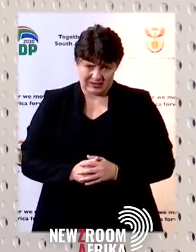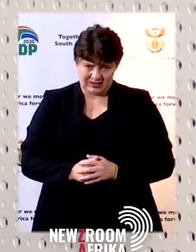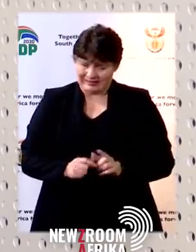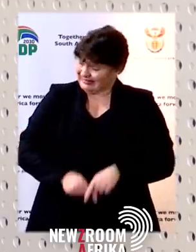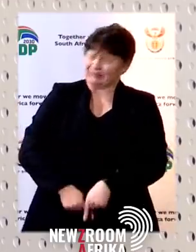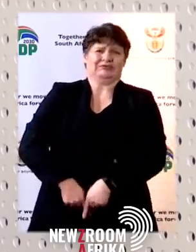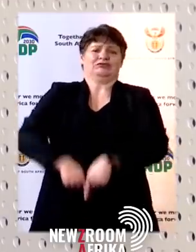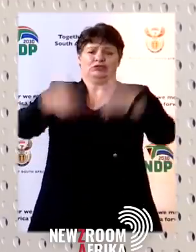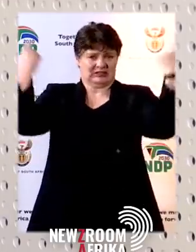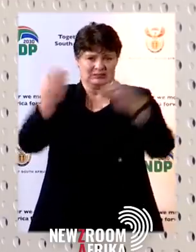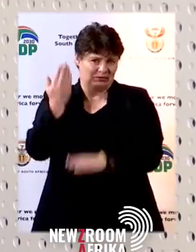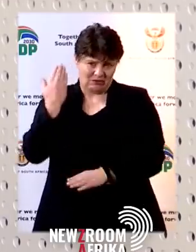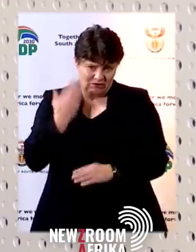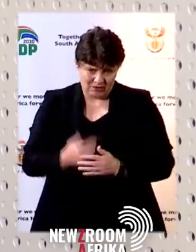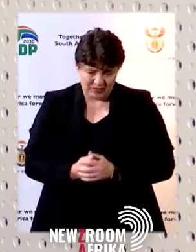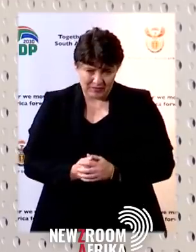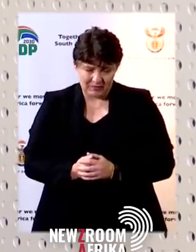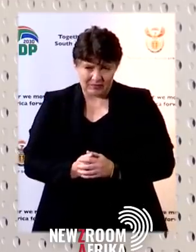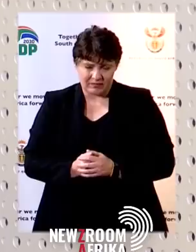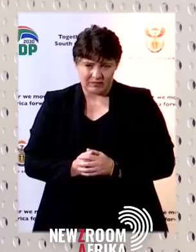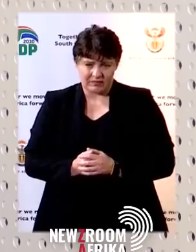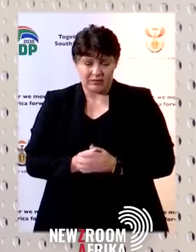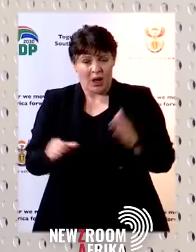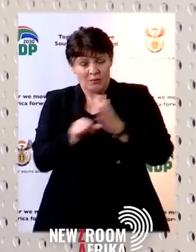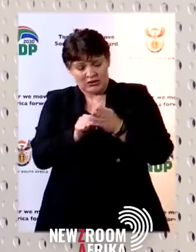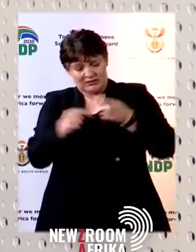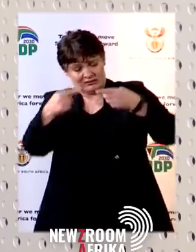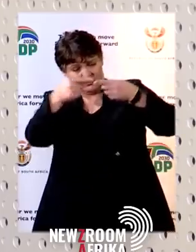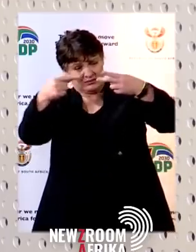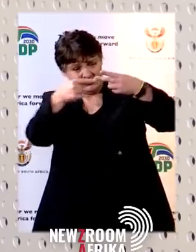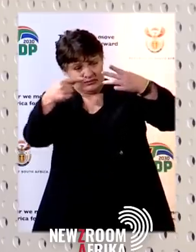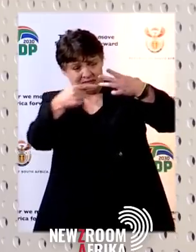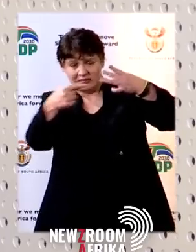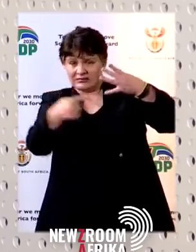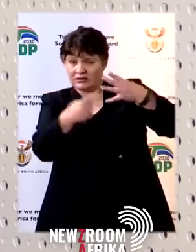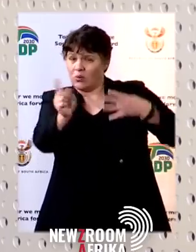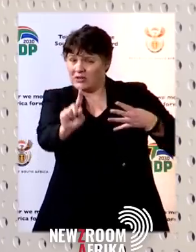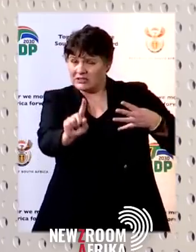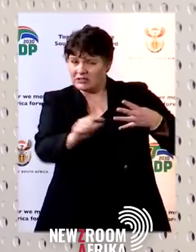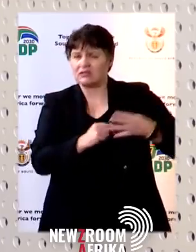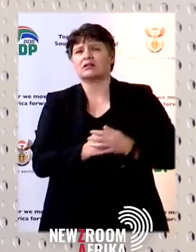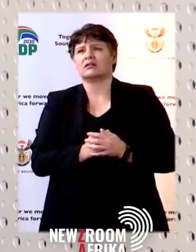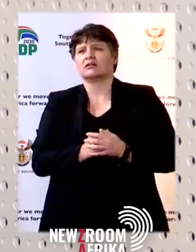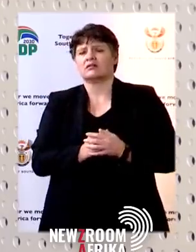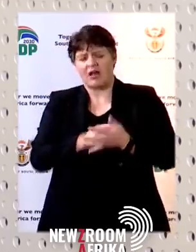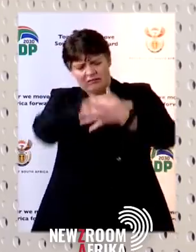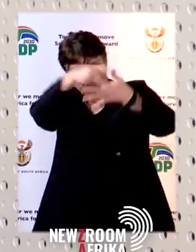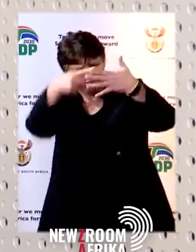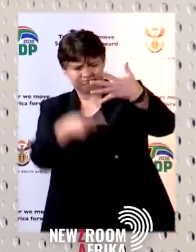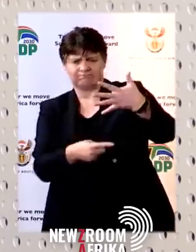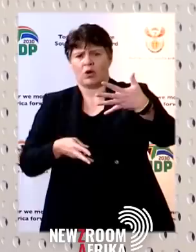Extraordinary. The main components of the fiscal response can be thought of in five